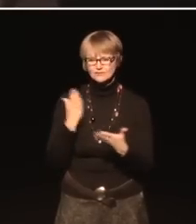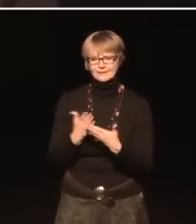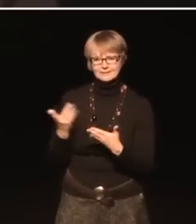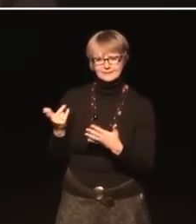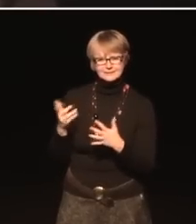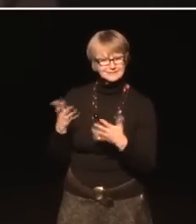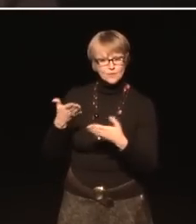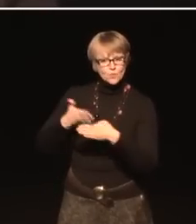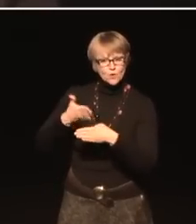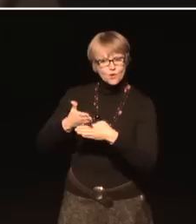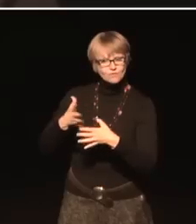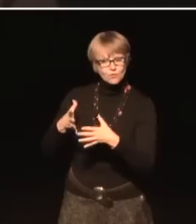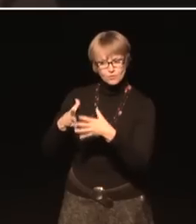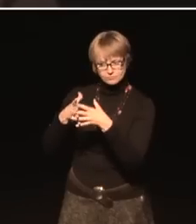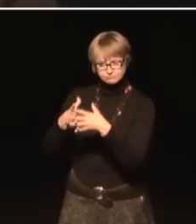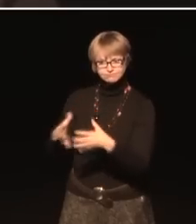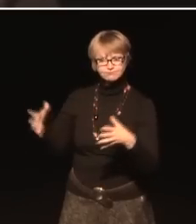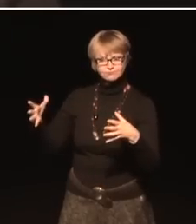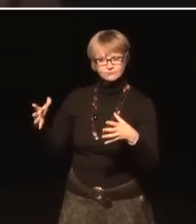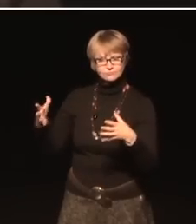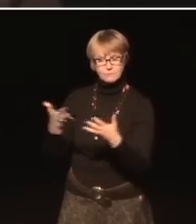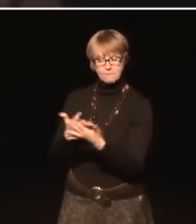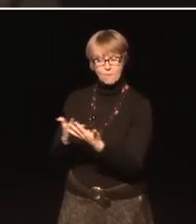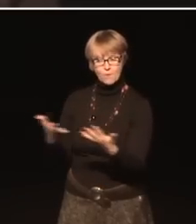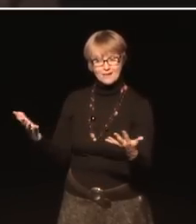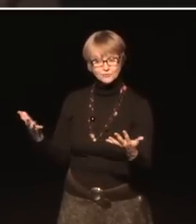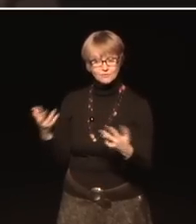growing population of visually impaired